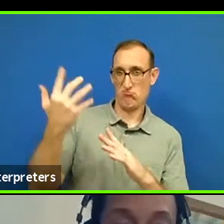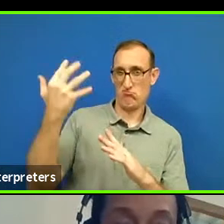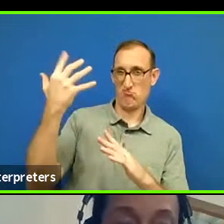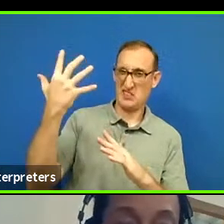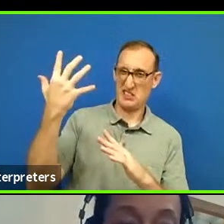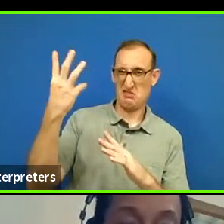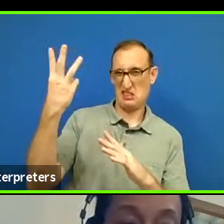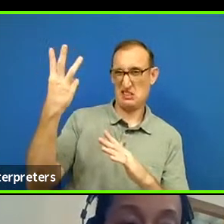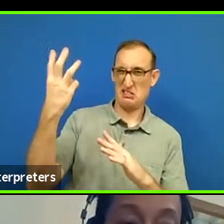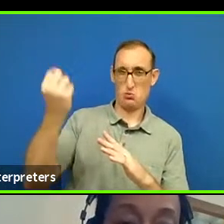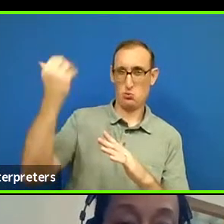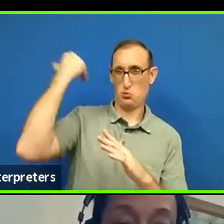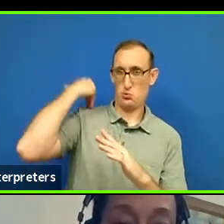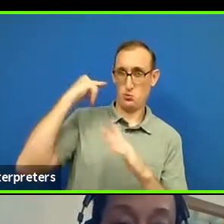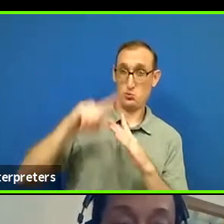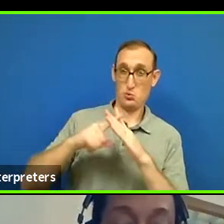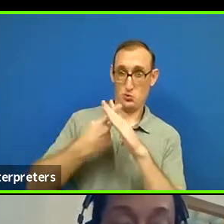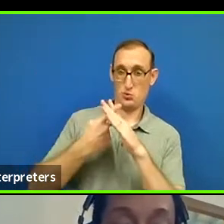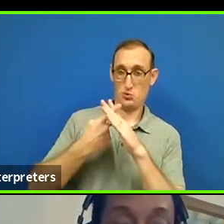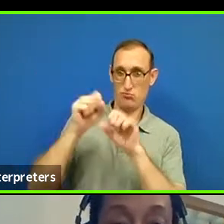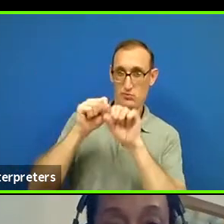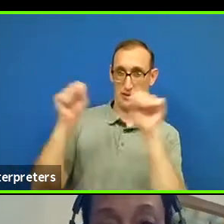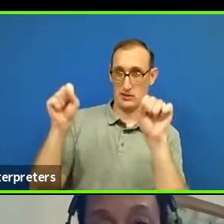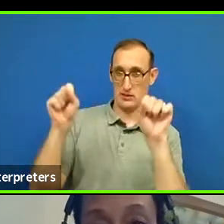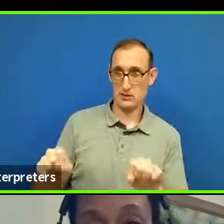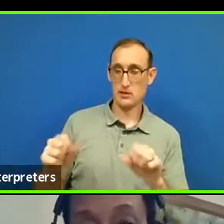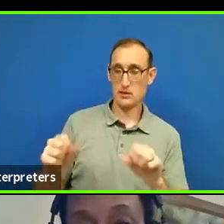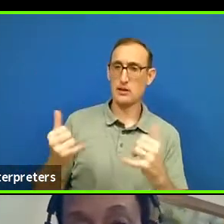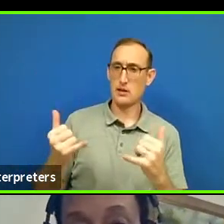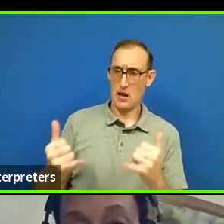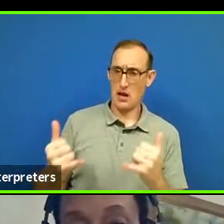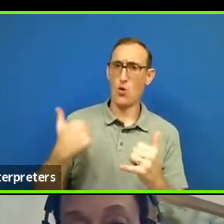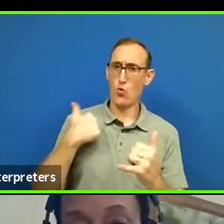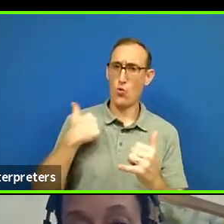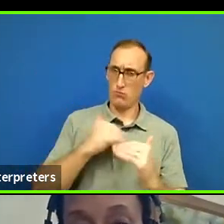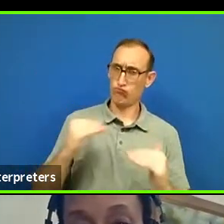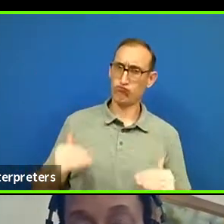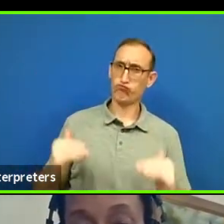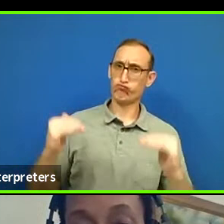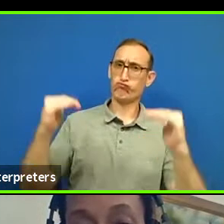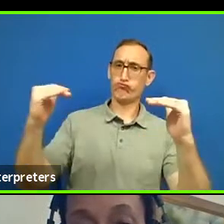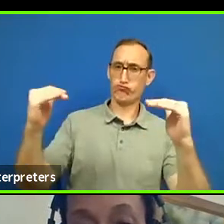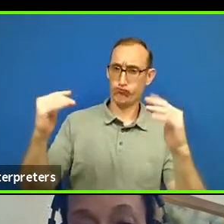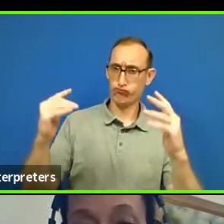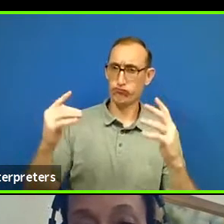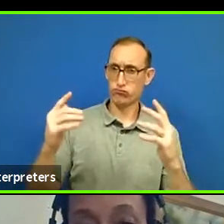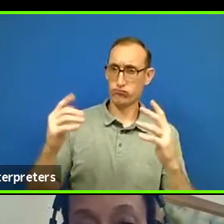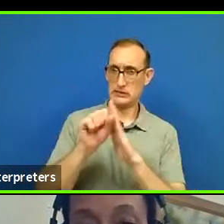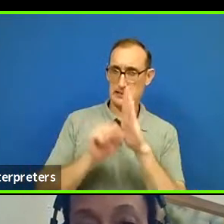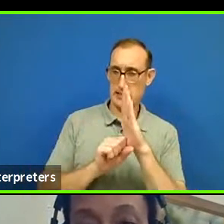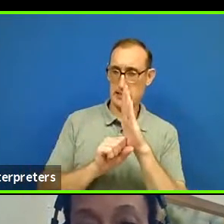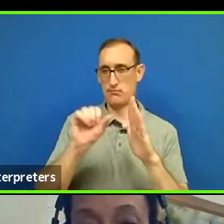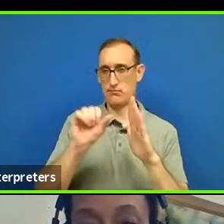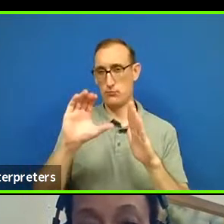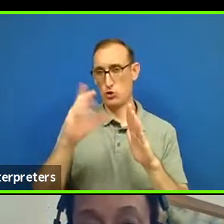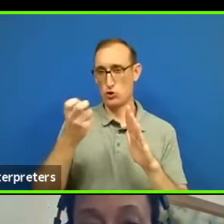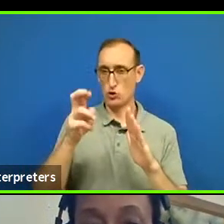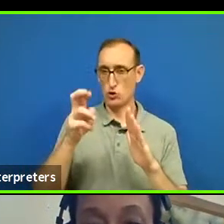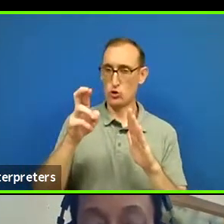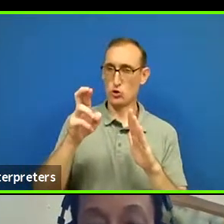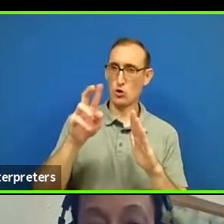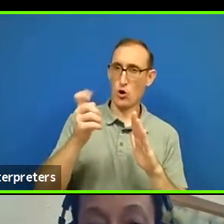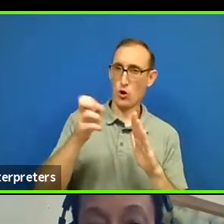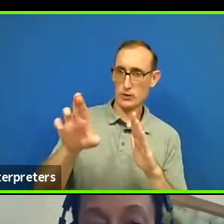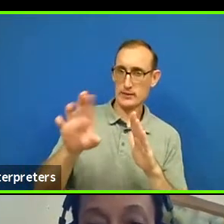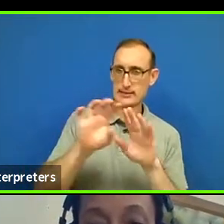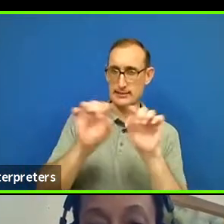maybe. And we have now matured as a state in terms of how we are and what a charter system is. I'd like for us to devote